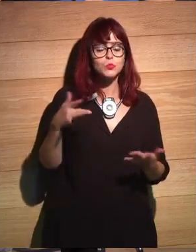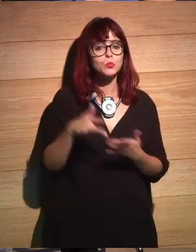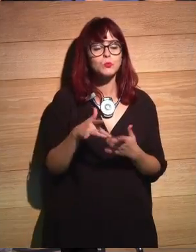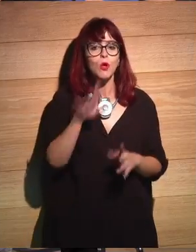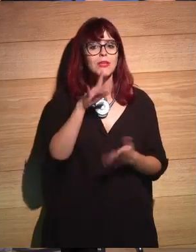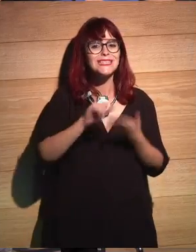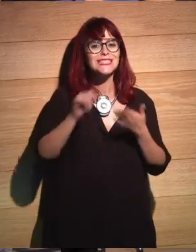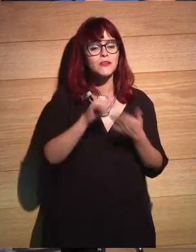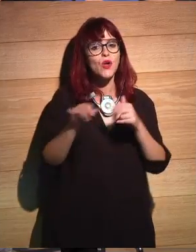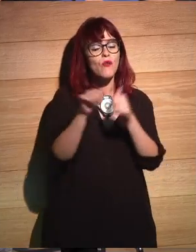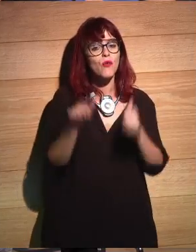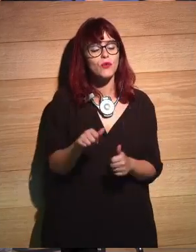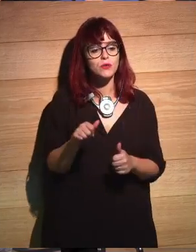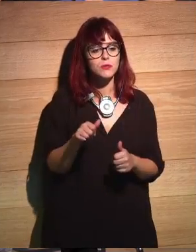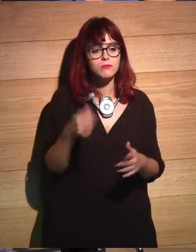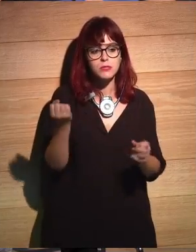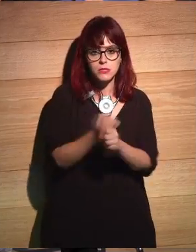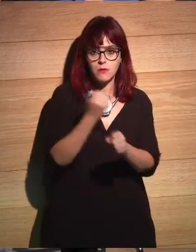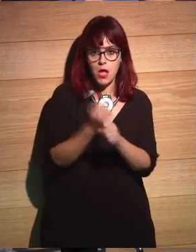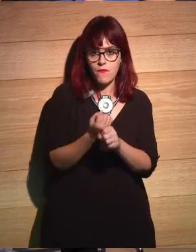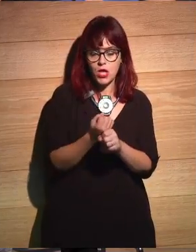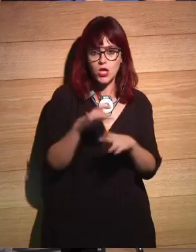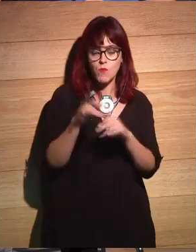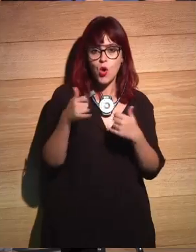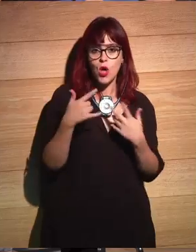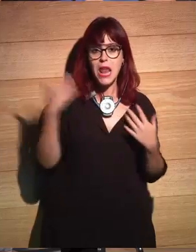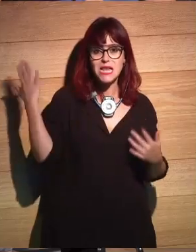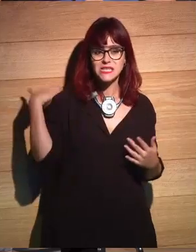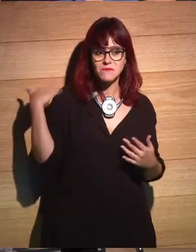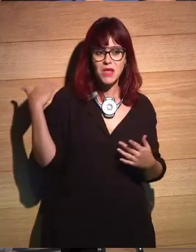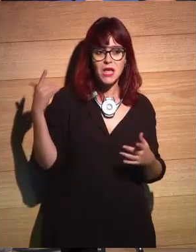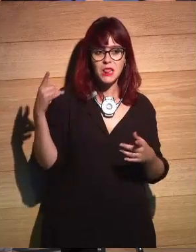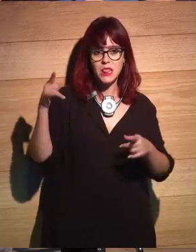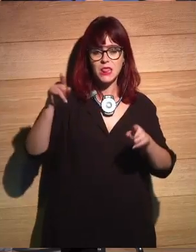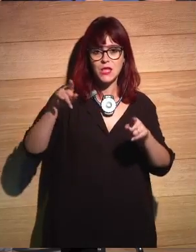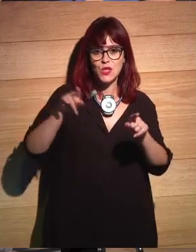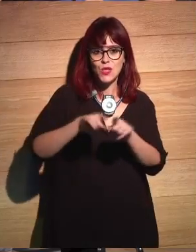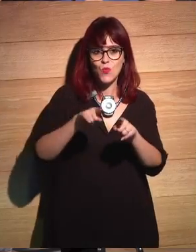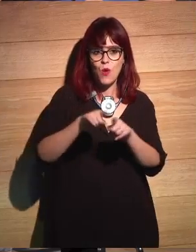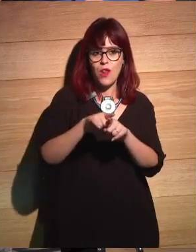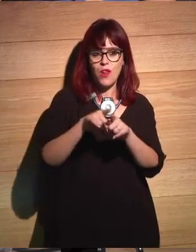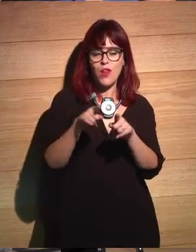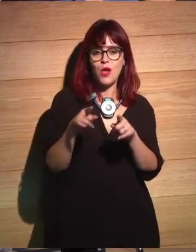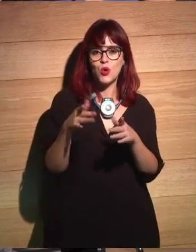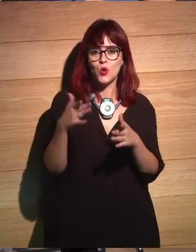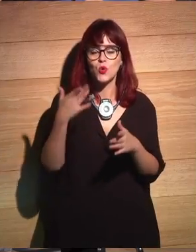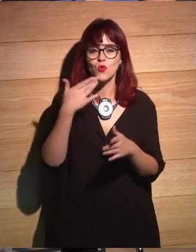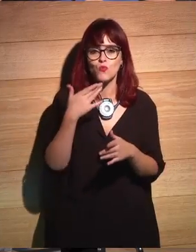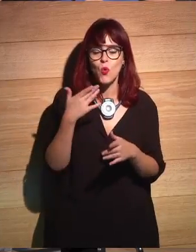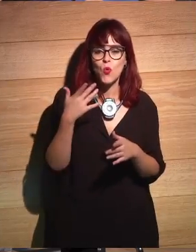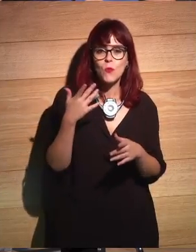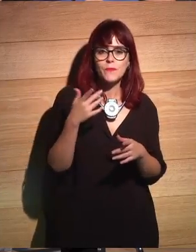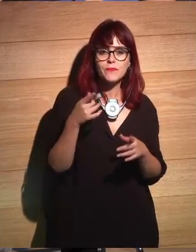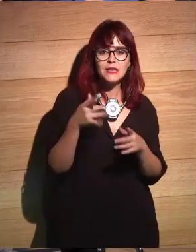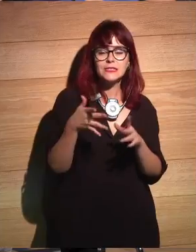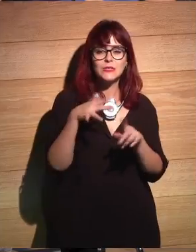was working with her back against the wall, and created all these things that people can relate to many years later, even